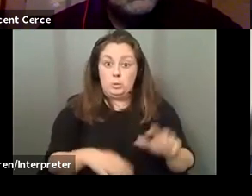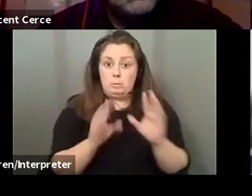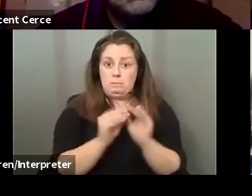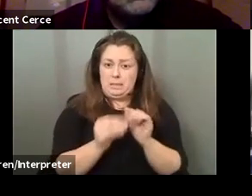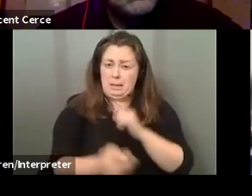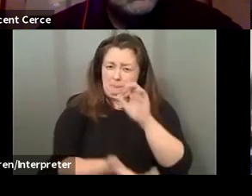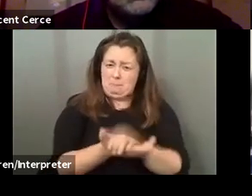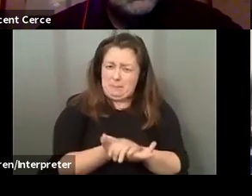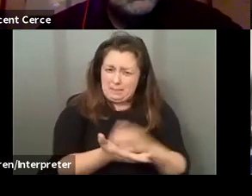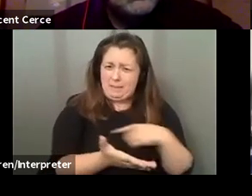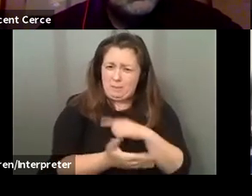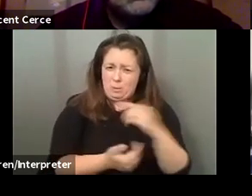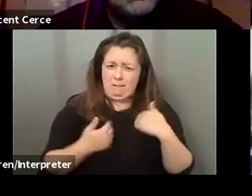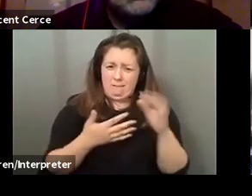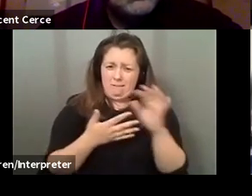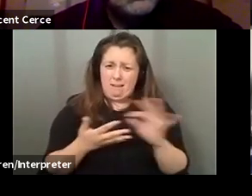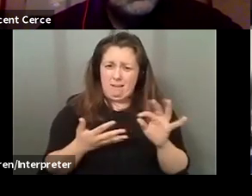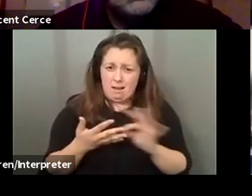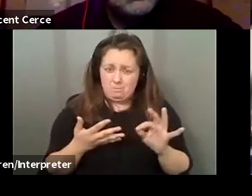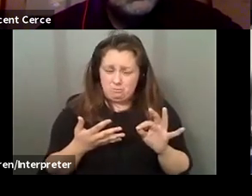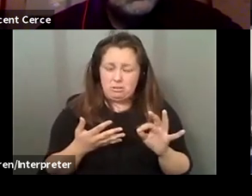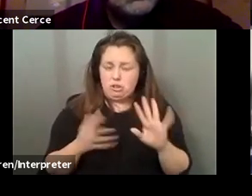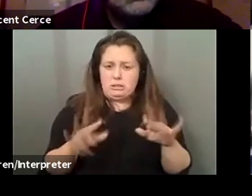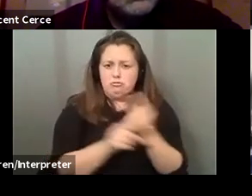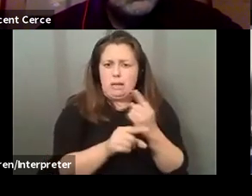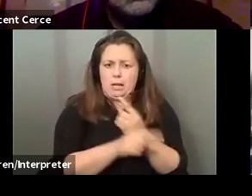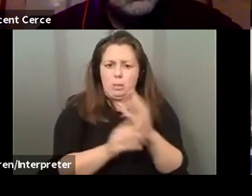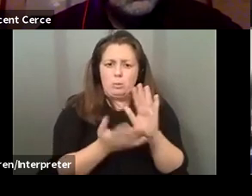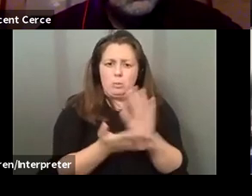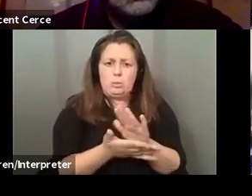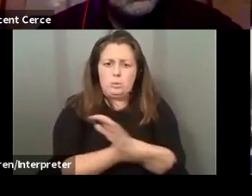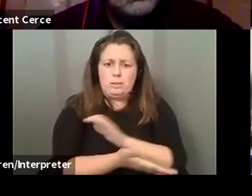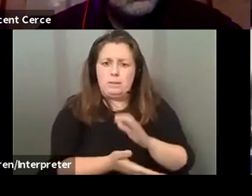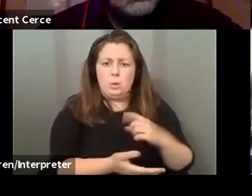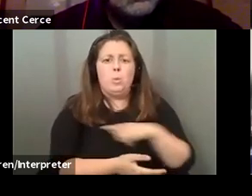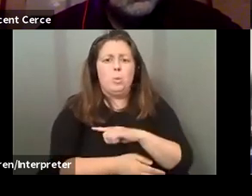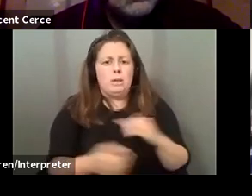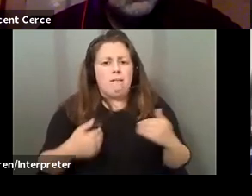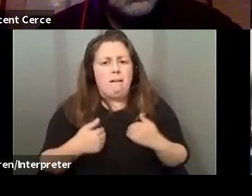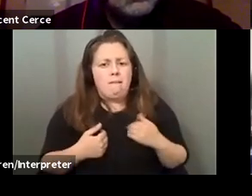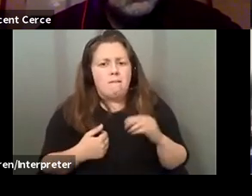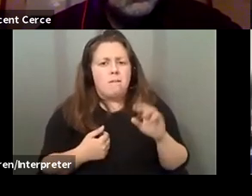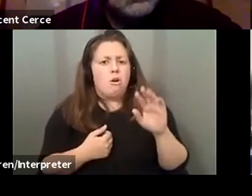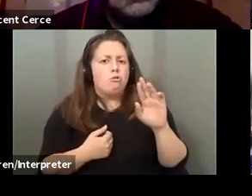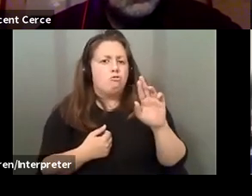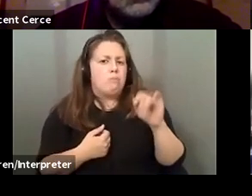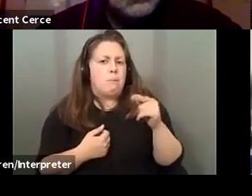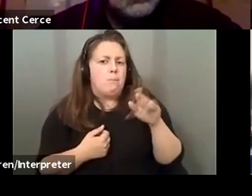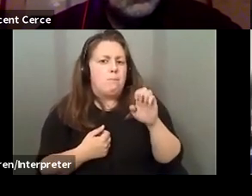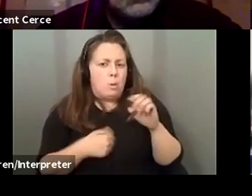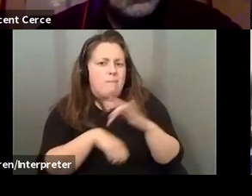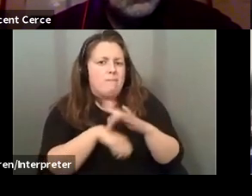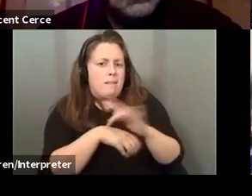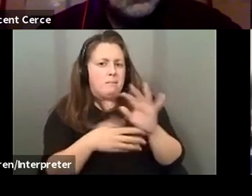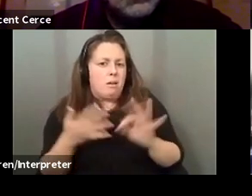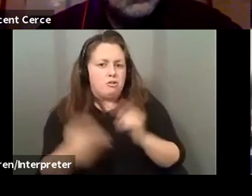all means, if it's a non-Zoom meeting, just a regular school committee meeting, we do have a remote availability option, correct? Wasn't